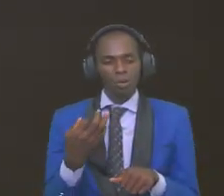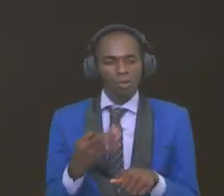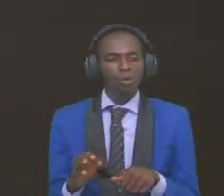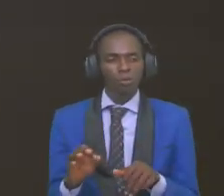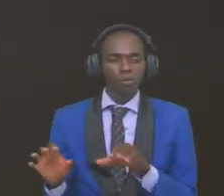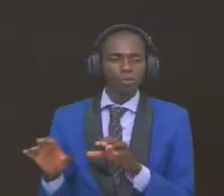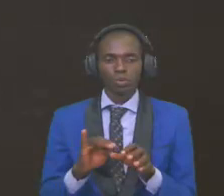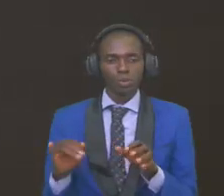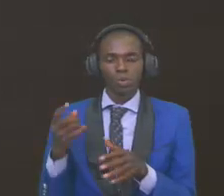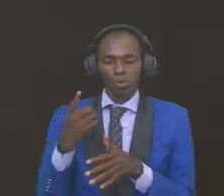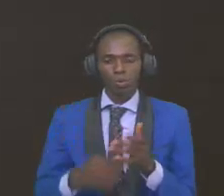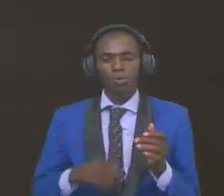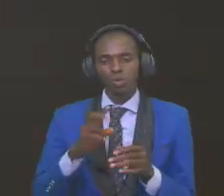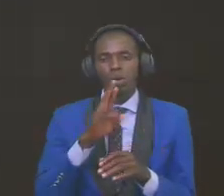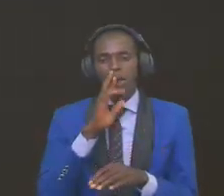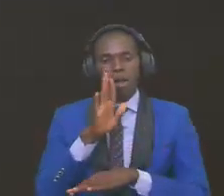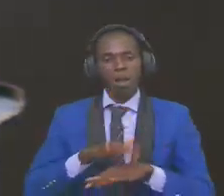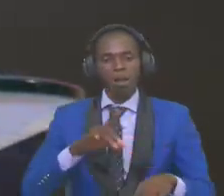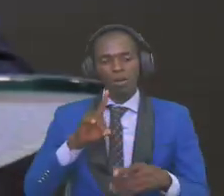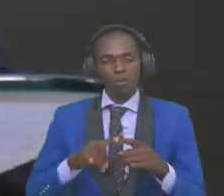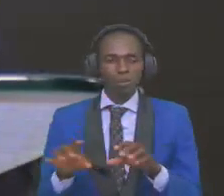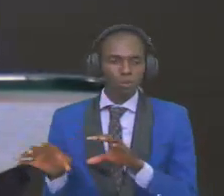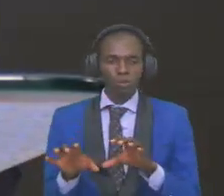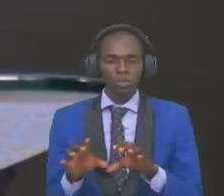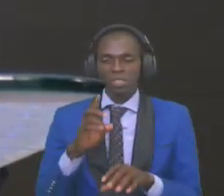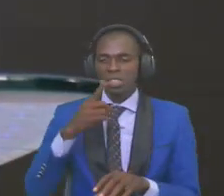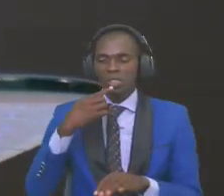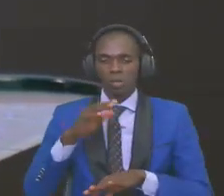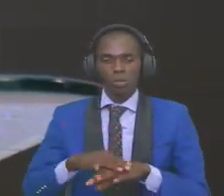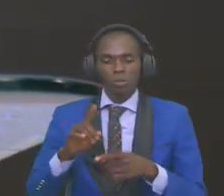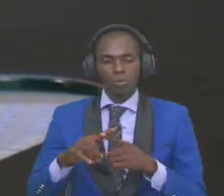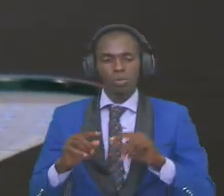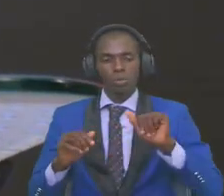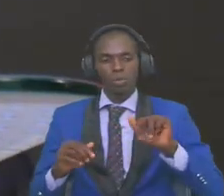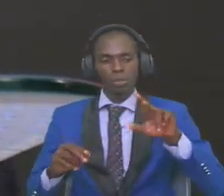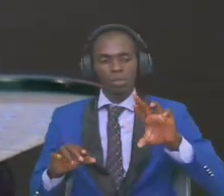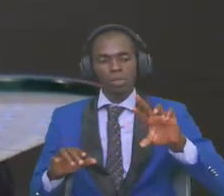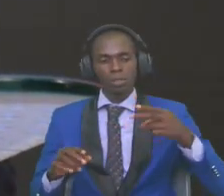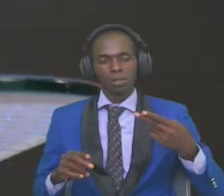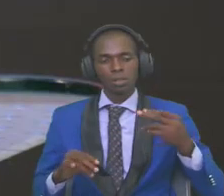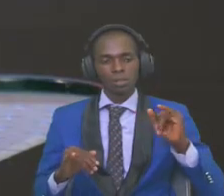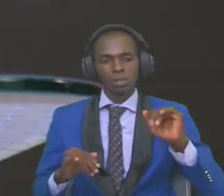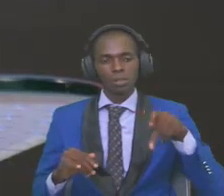of doing what you are called to do. Say unto Archippus, take it